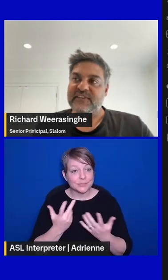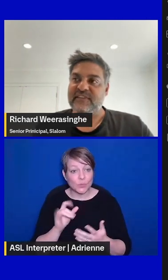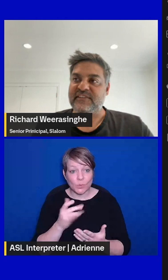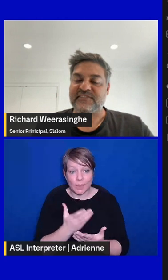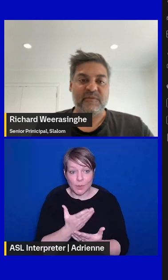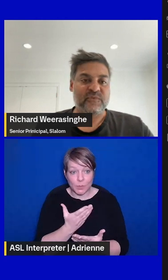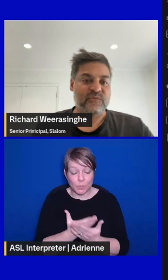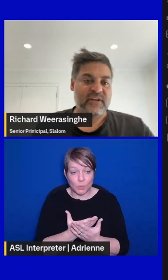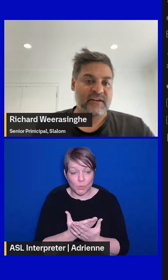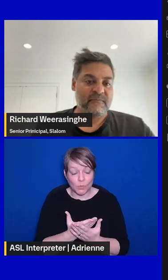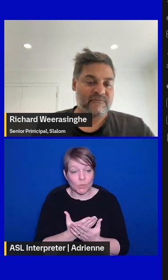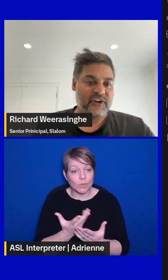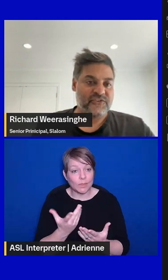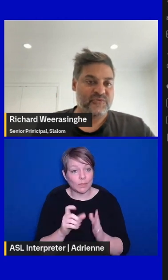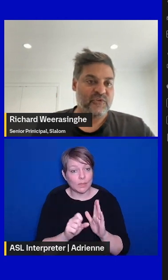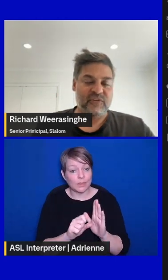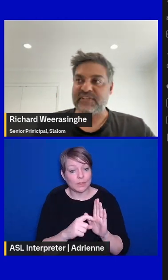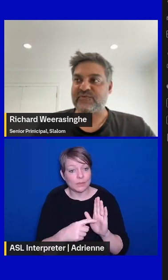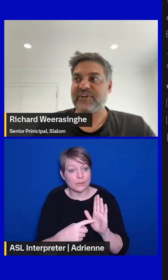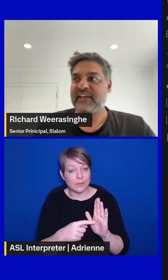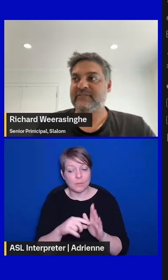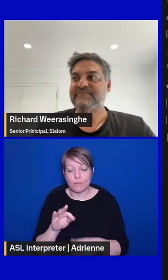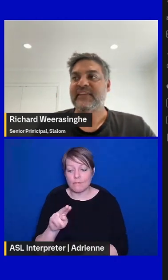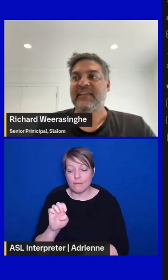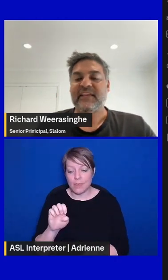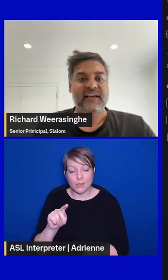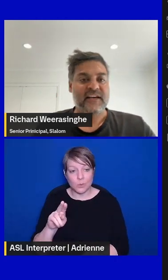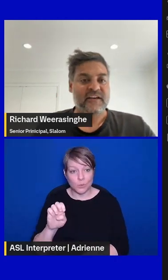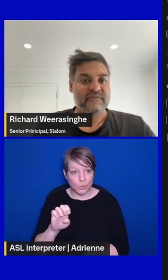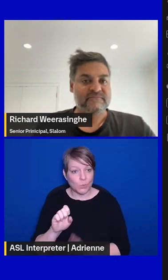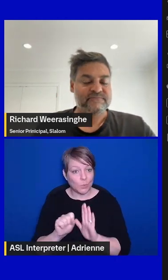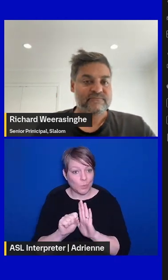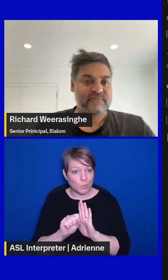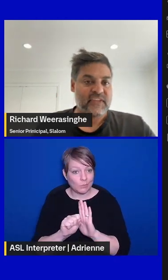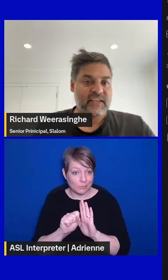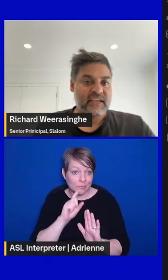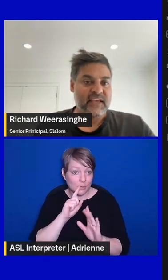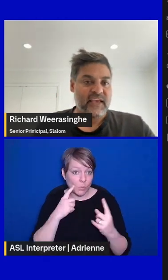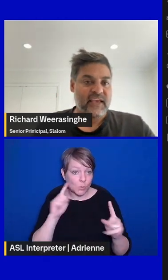that the sample fine-tuned model is working. And